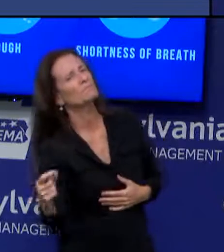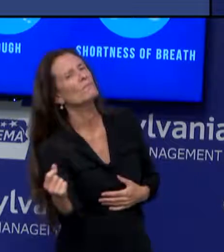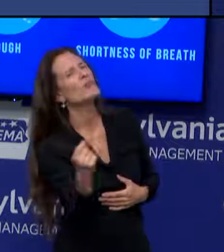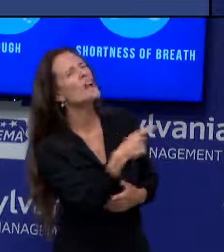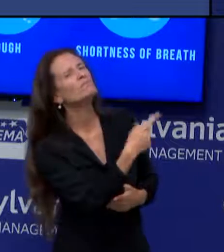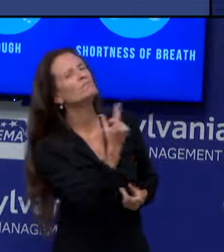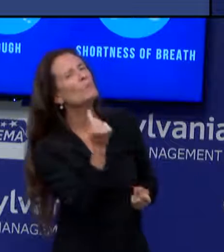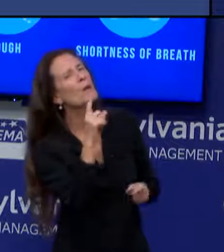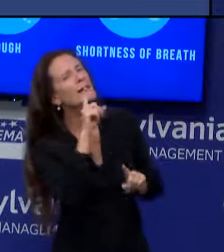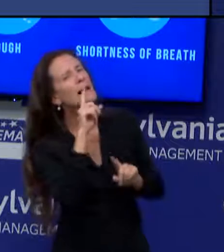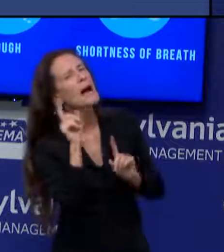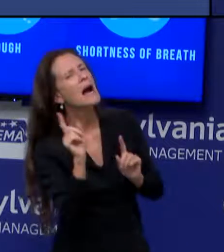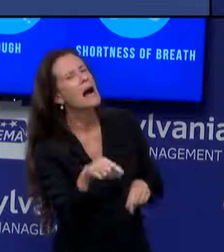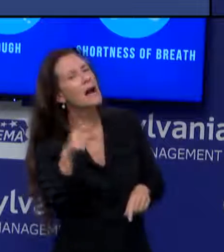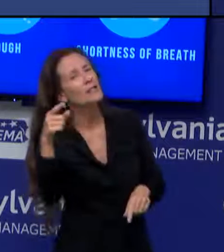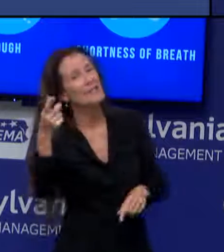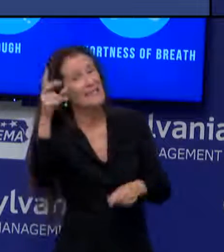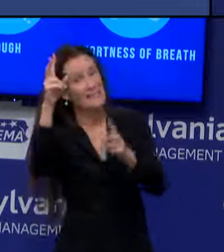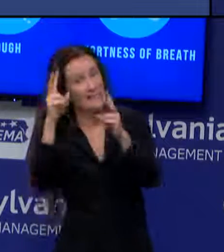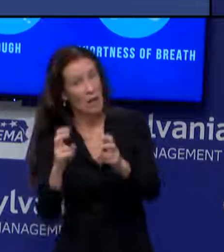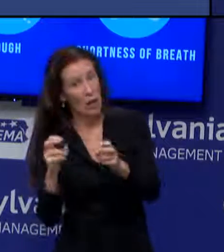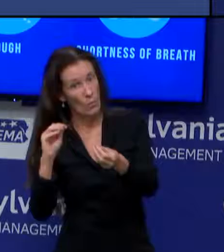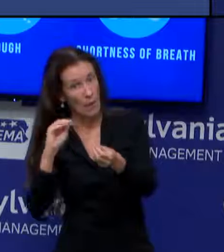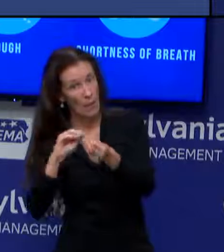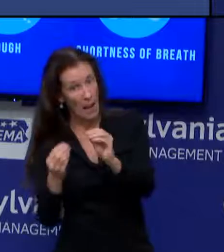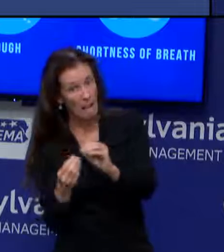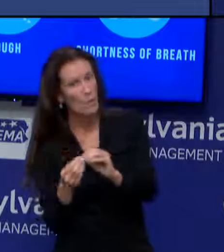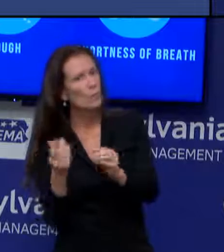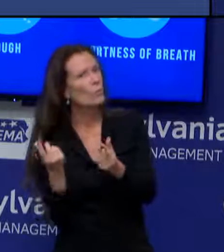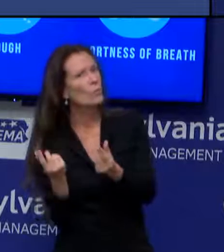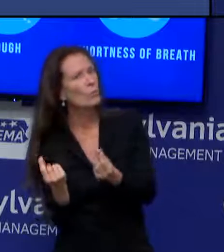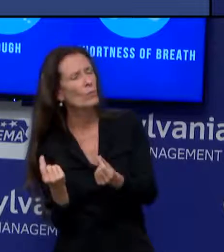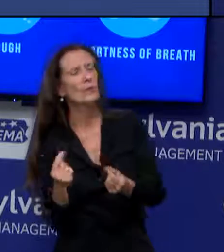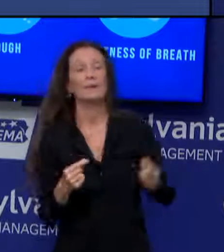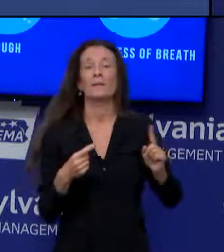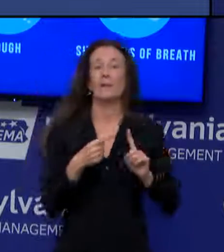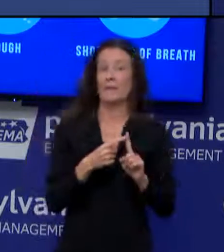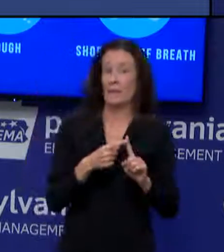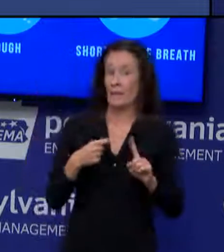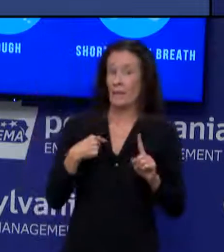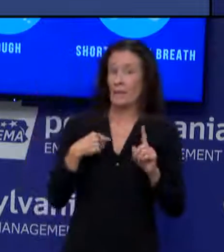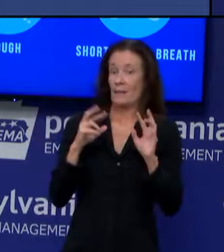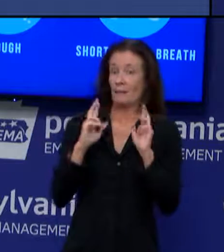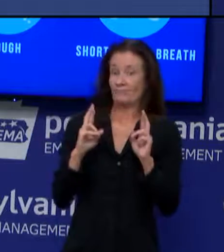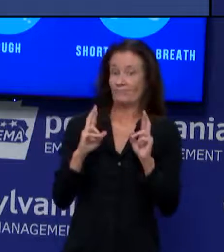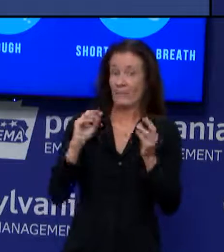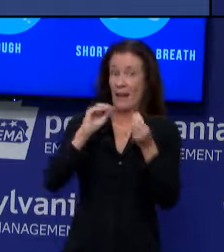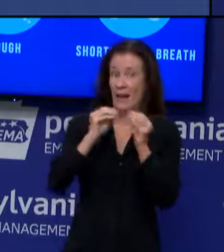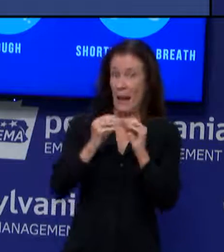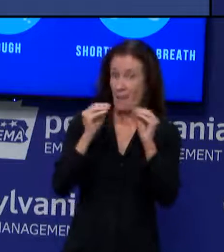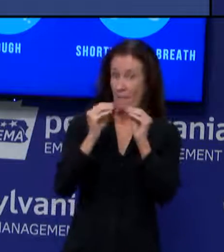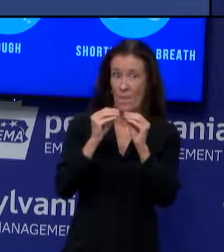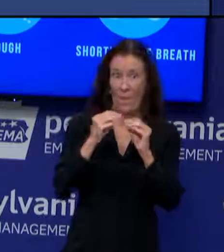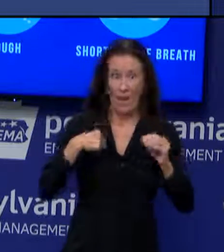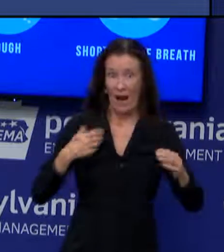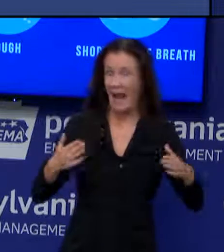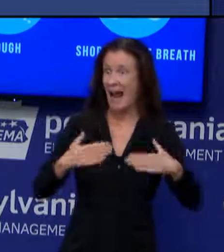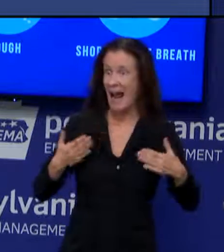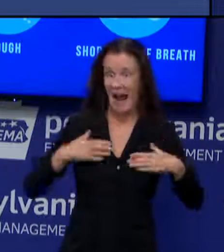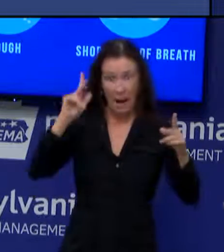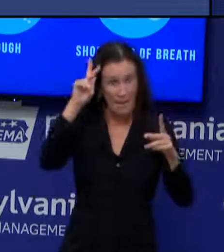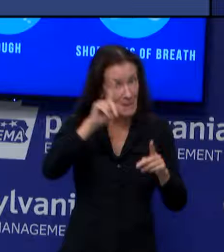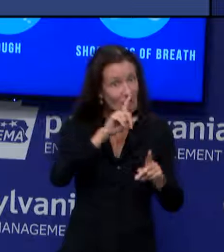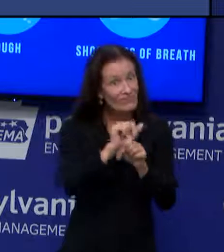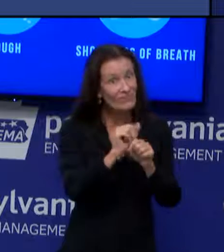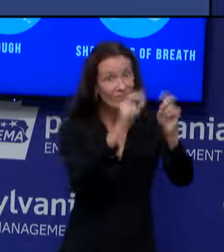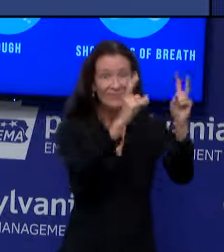download it? We were hopeful that we would have this high volume, and we're very pleased, but we need even more. Absolutely. The Tennessee Titans